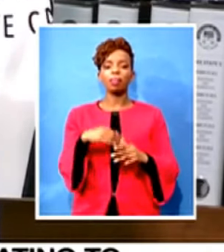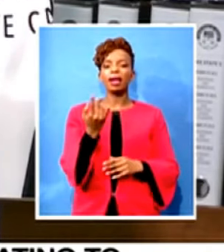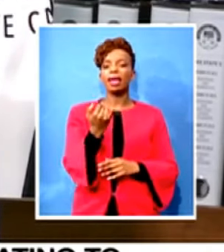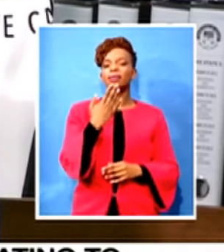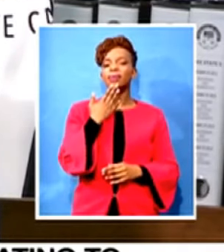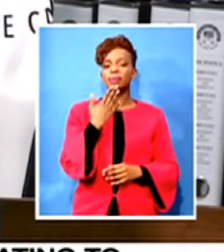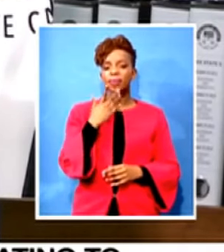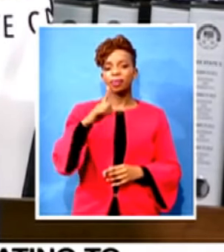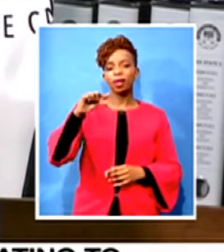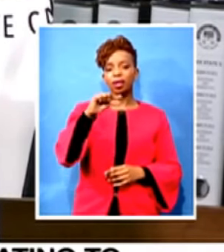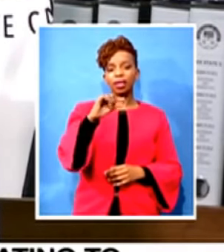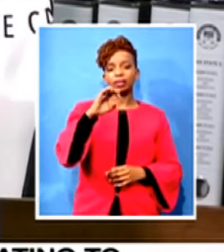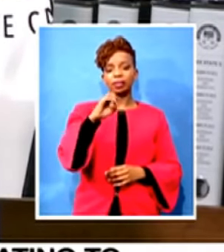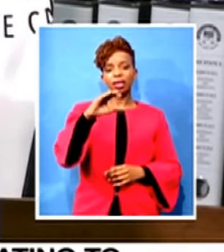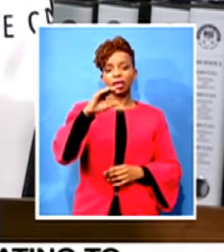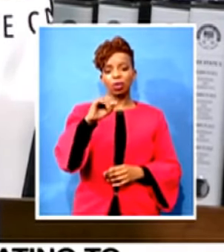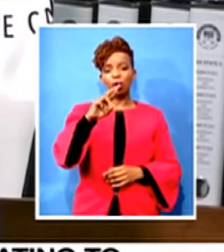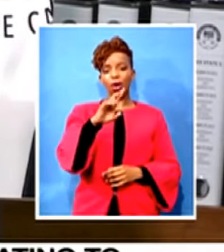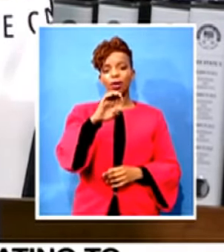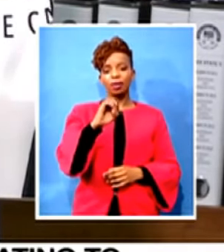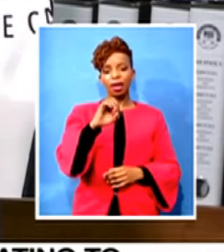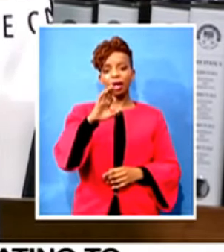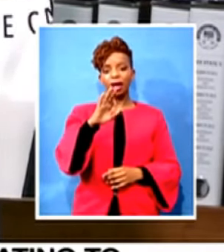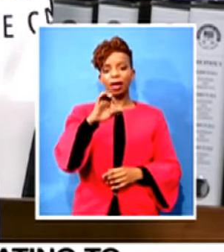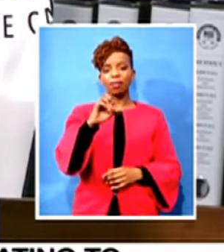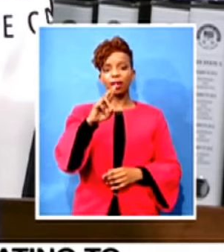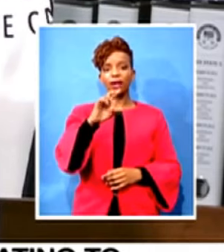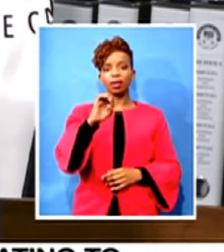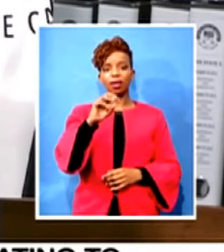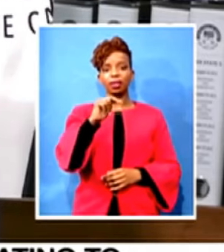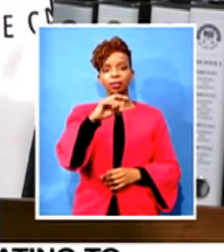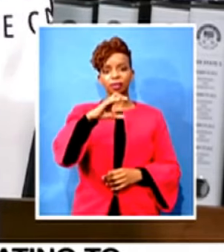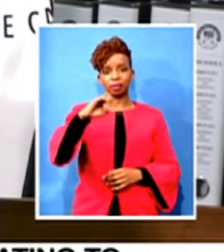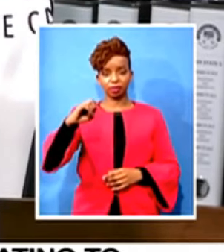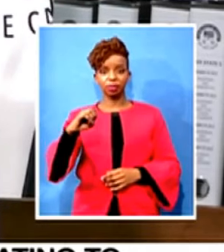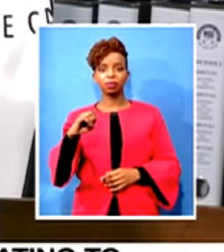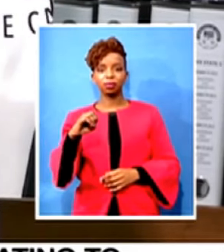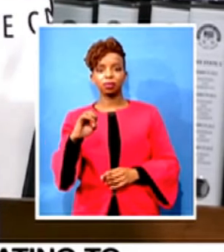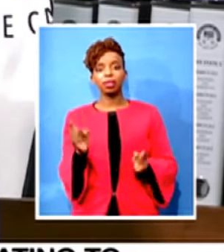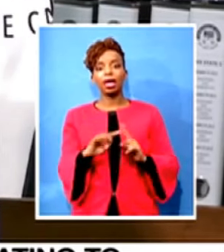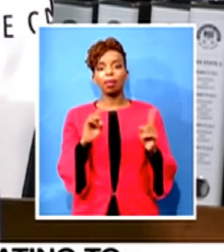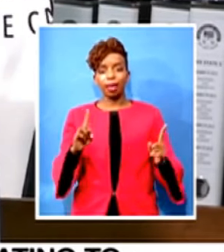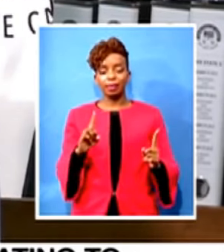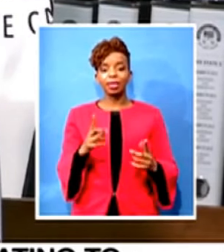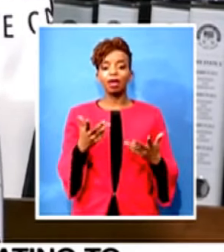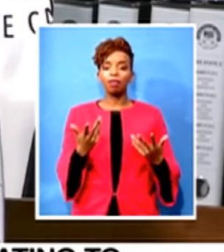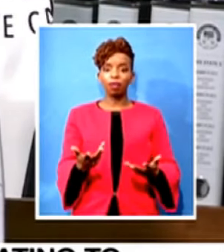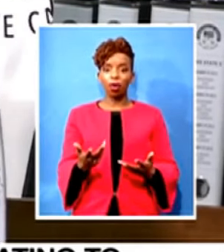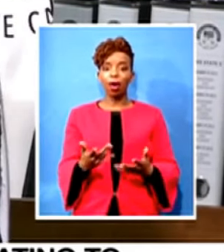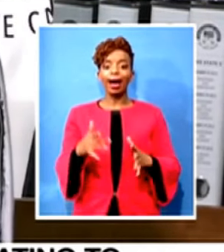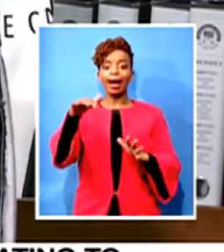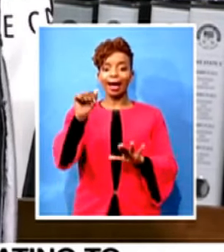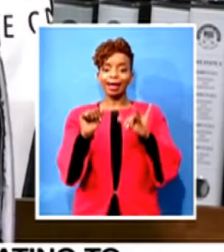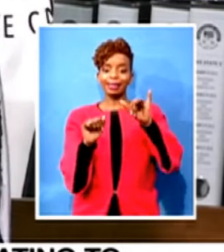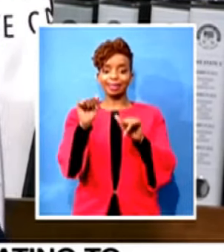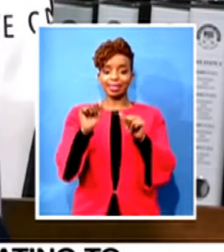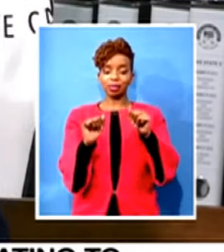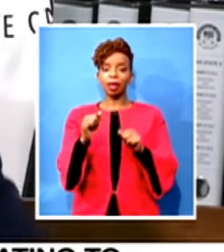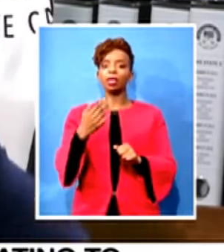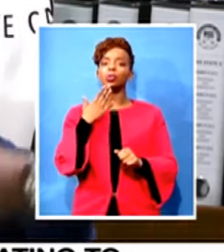say maybe on per assessment, 40% was done by the field worker. To say when you get to a house, look for